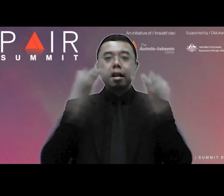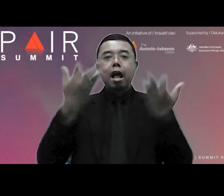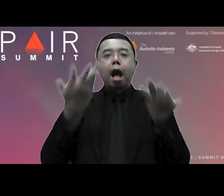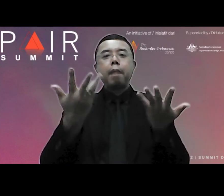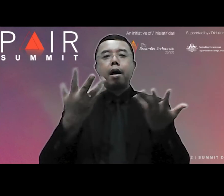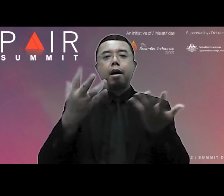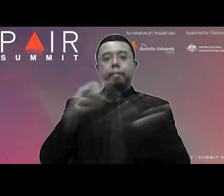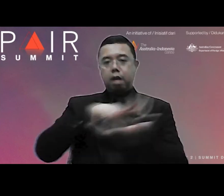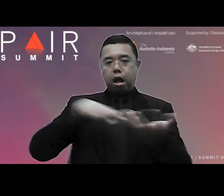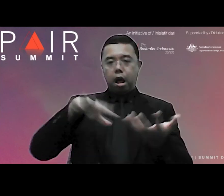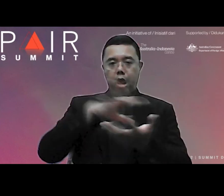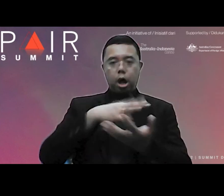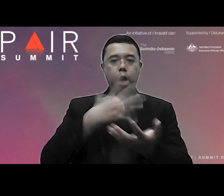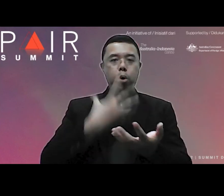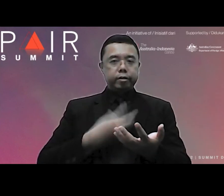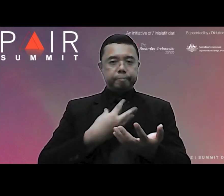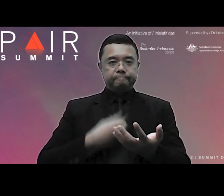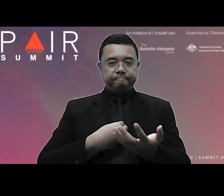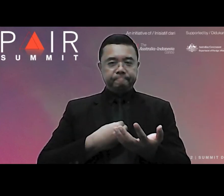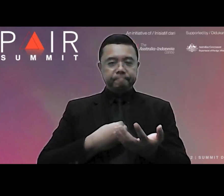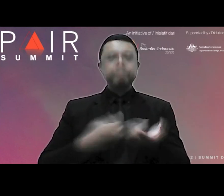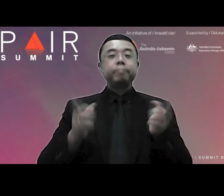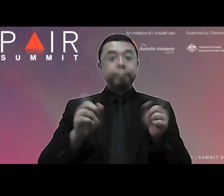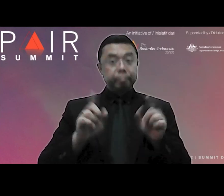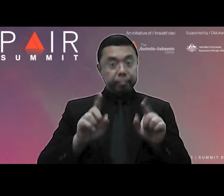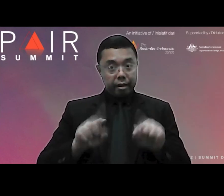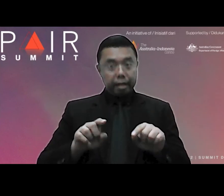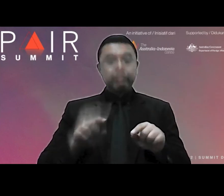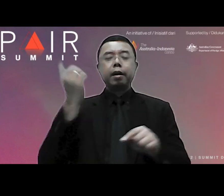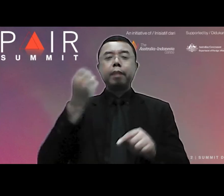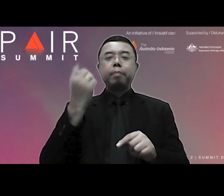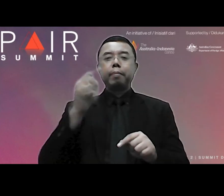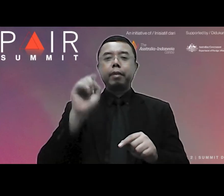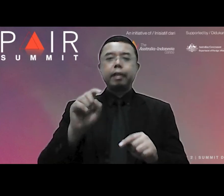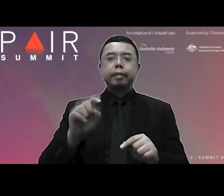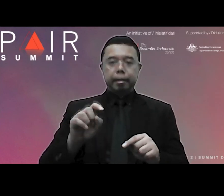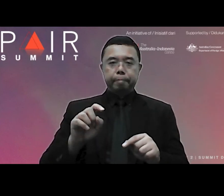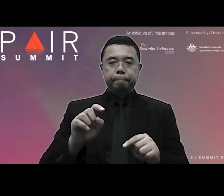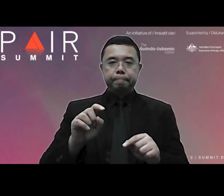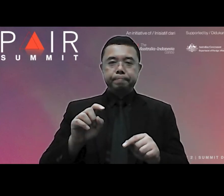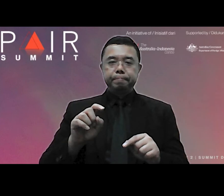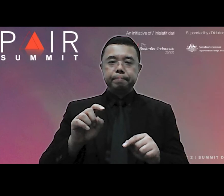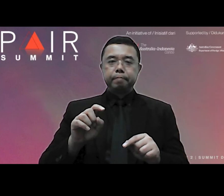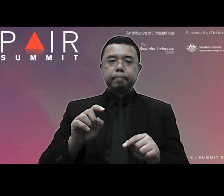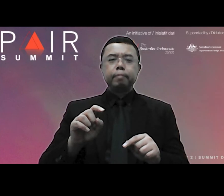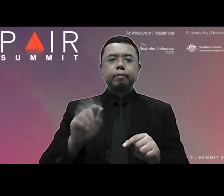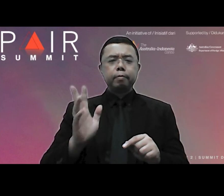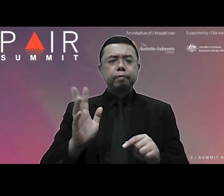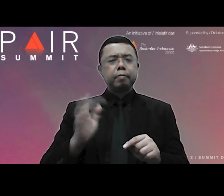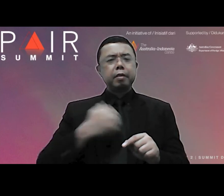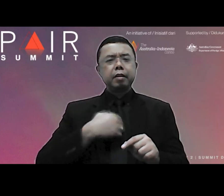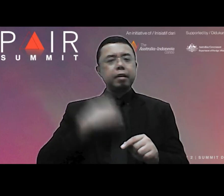don't quite trust the government because the government is always very positive. There are also risks. There are negative things that also need to be